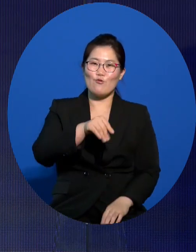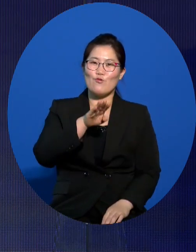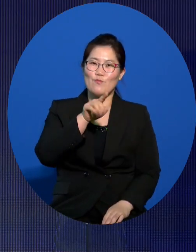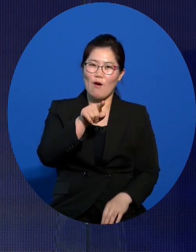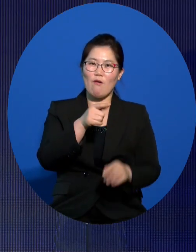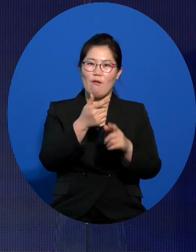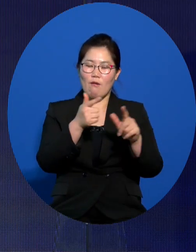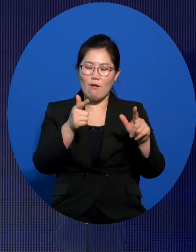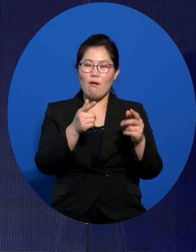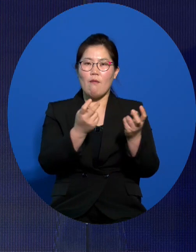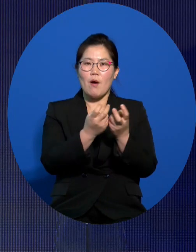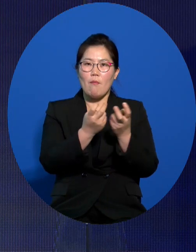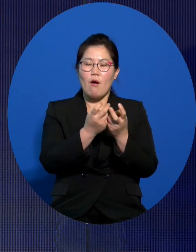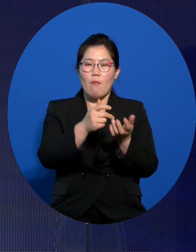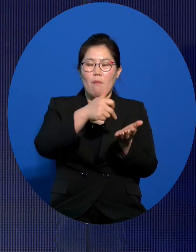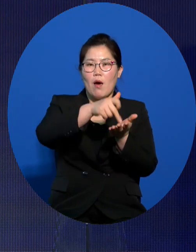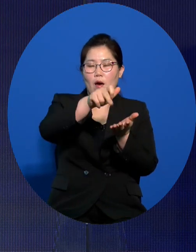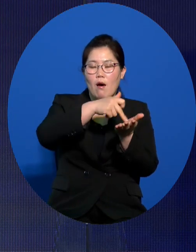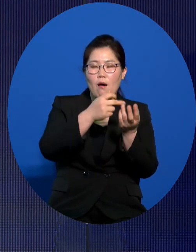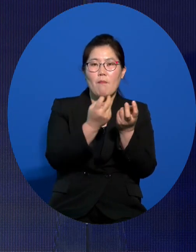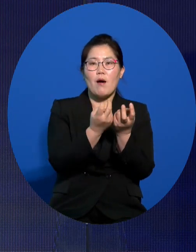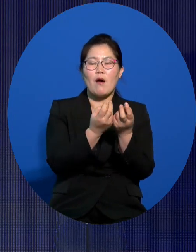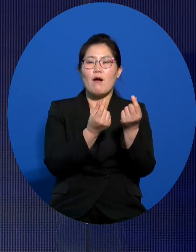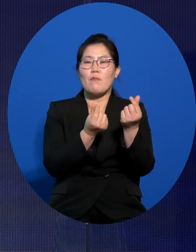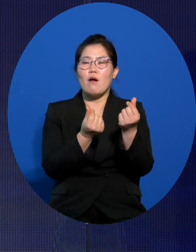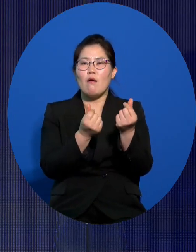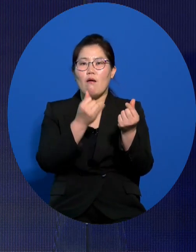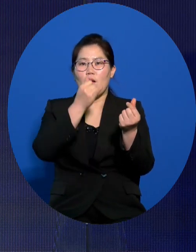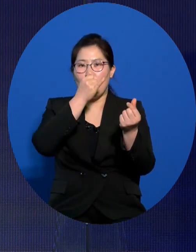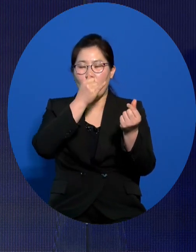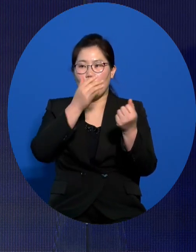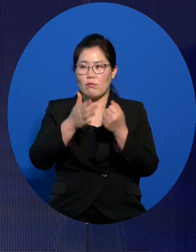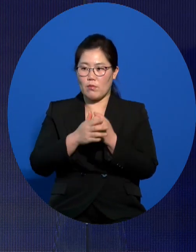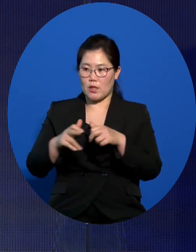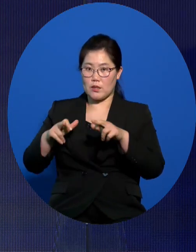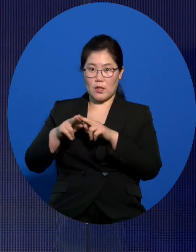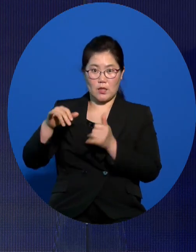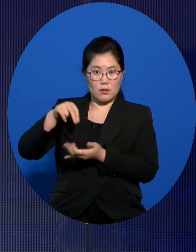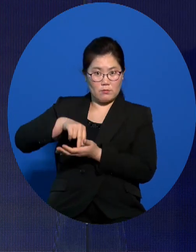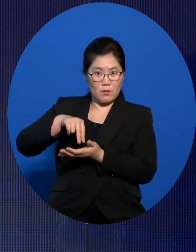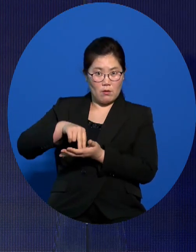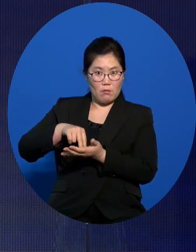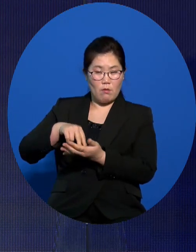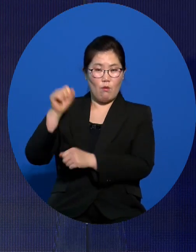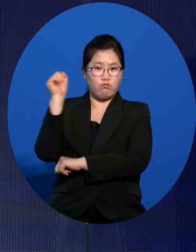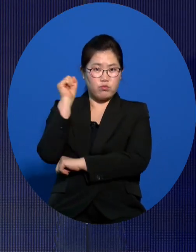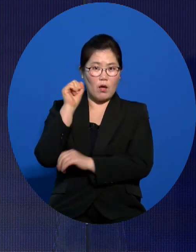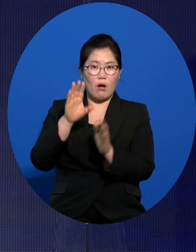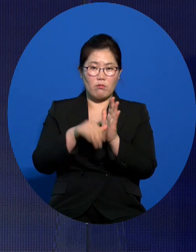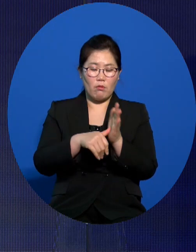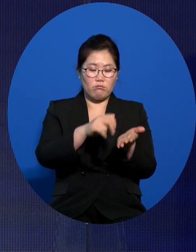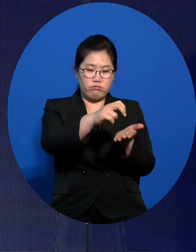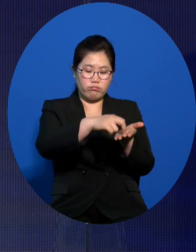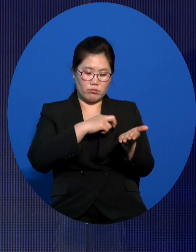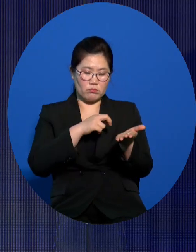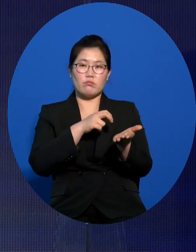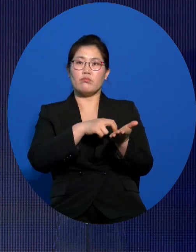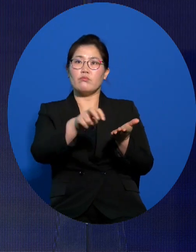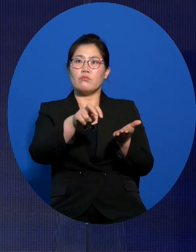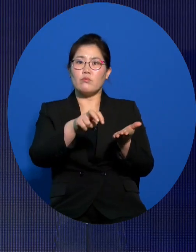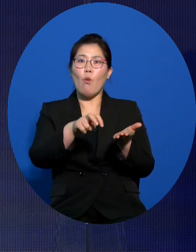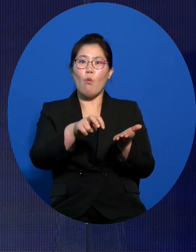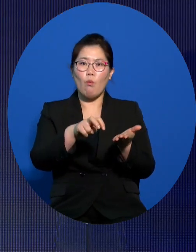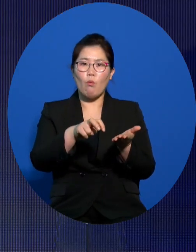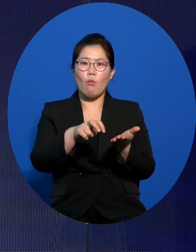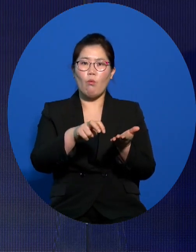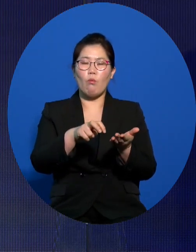these mobility platforms where already persons with disabilities utilize the gig